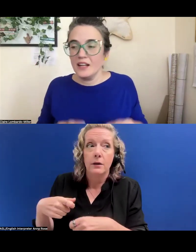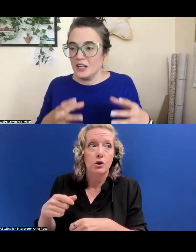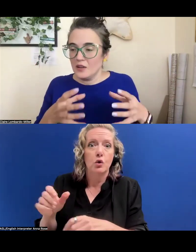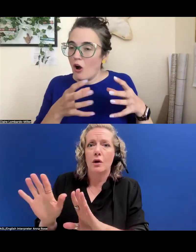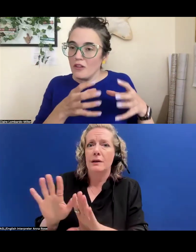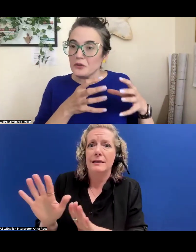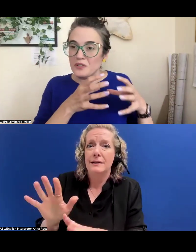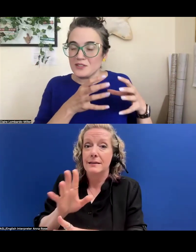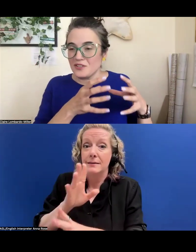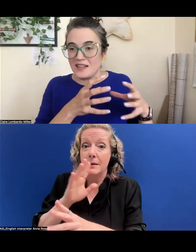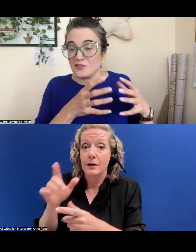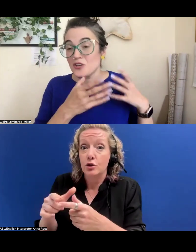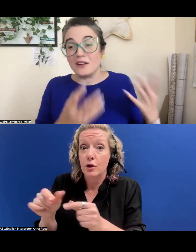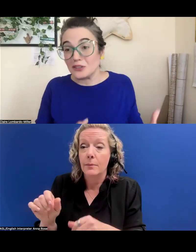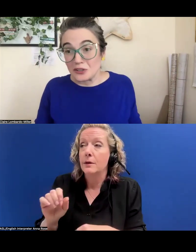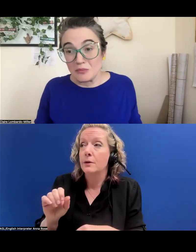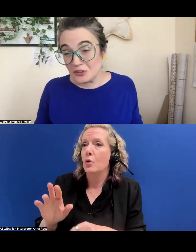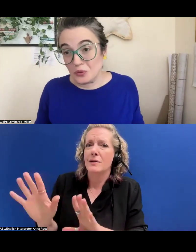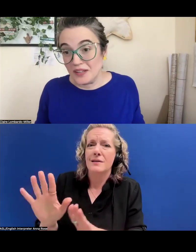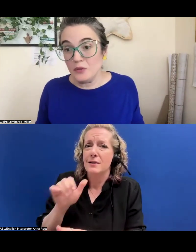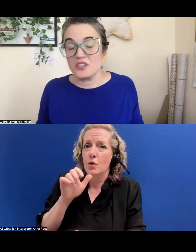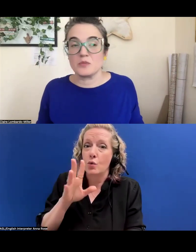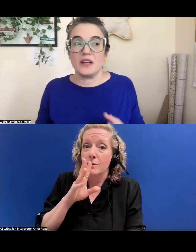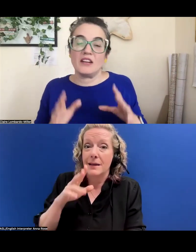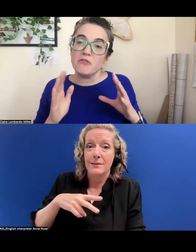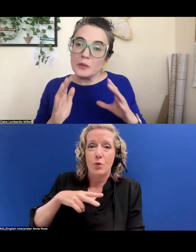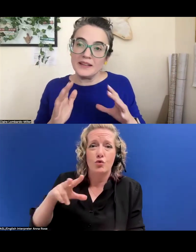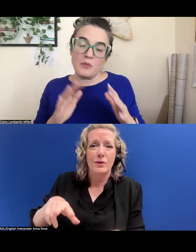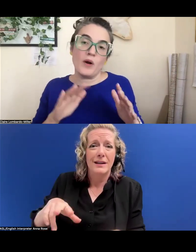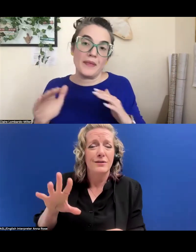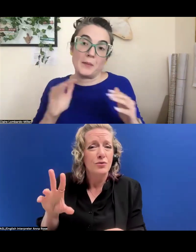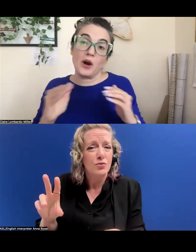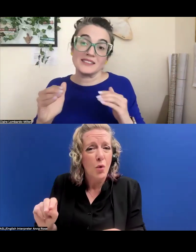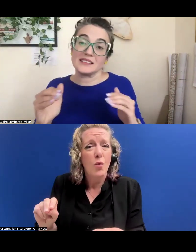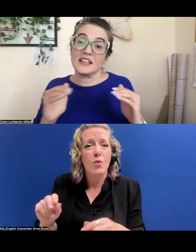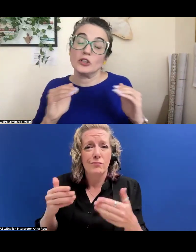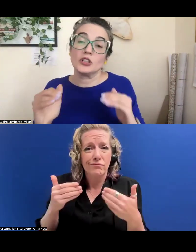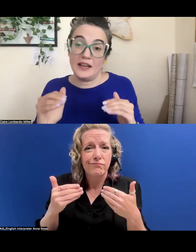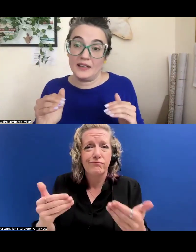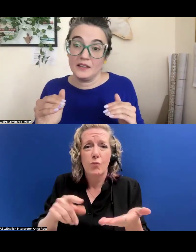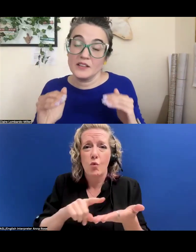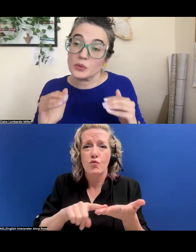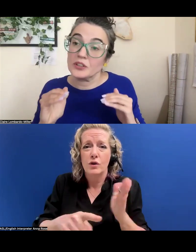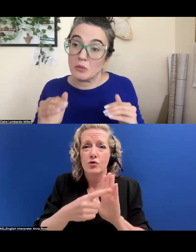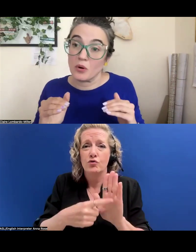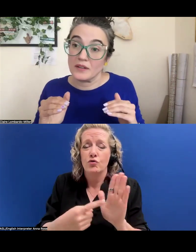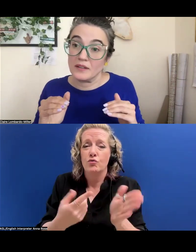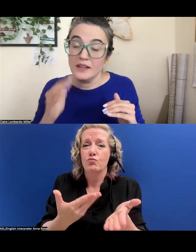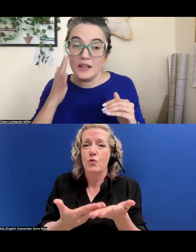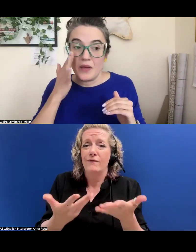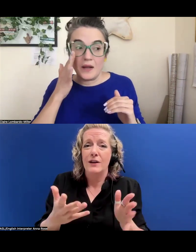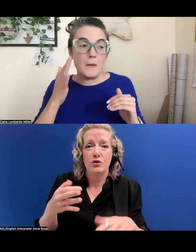that. All of the research says your child can learn multiple languages, but informing them what that process can look like is really